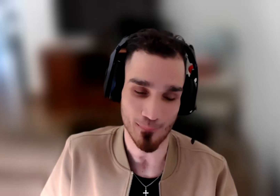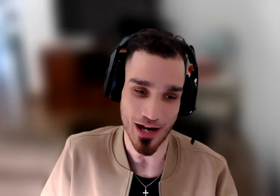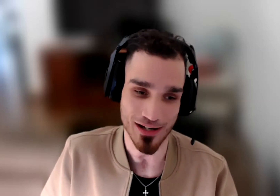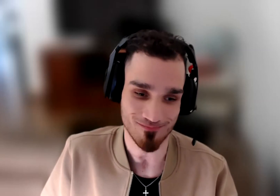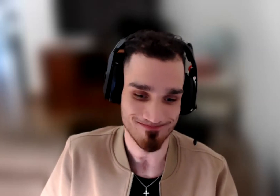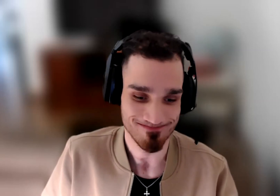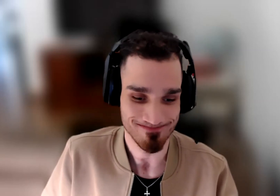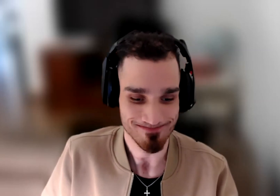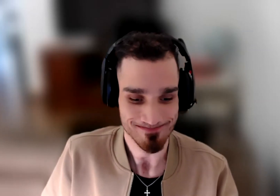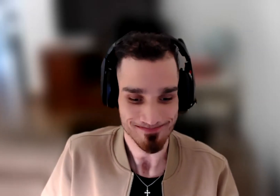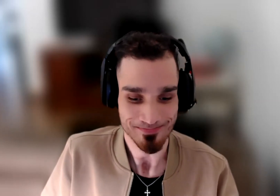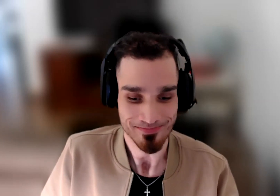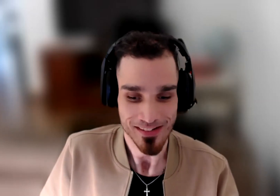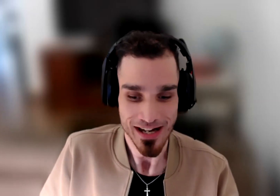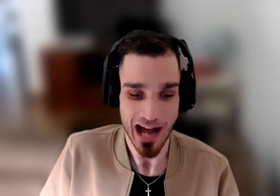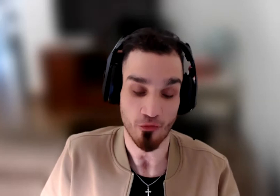and I